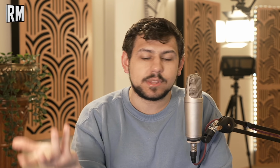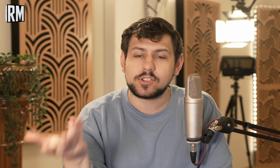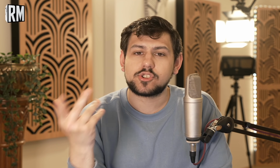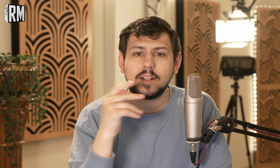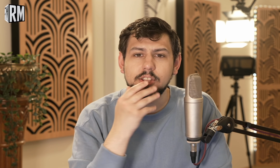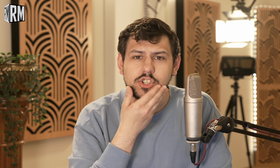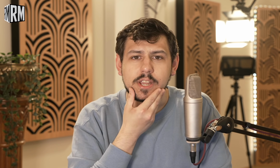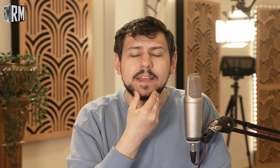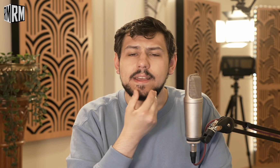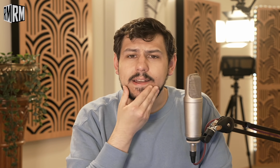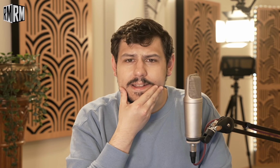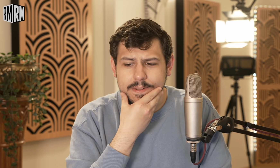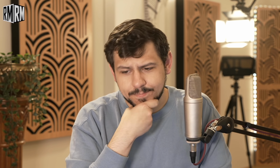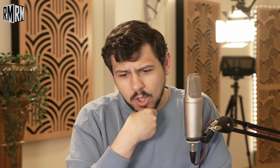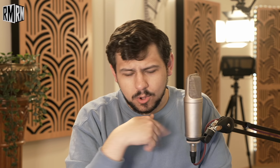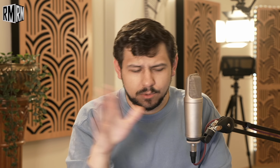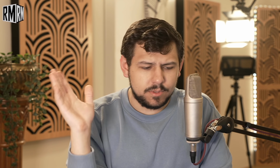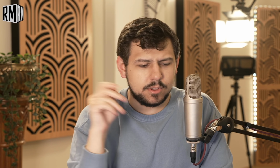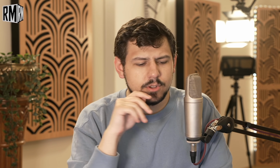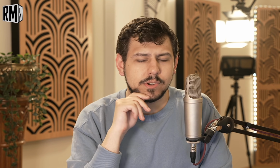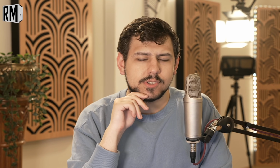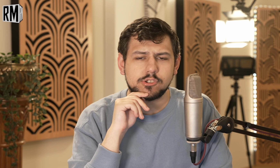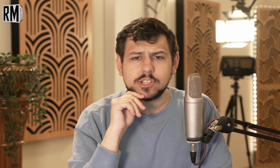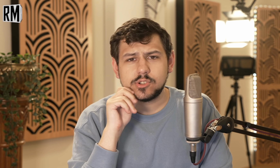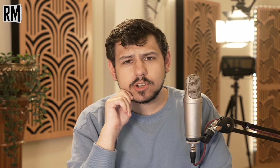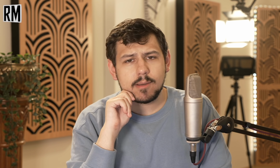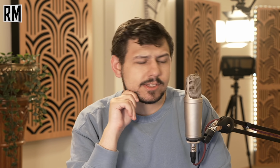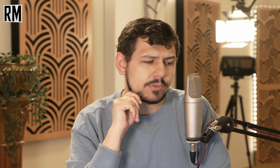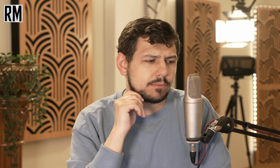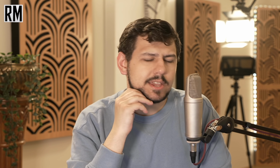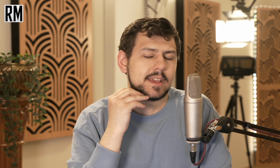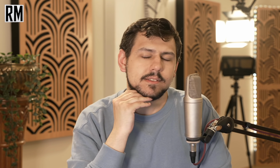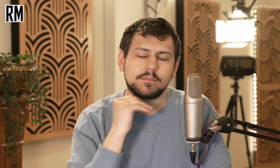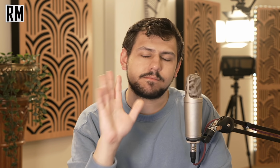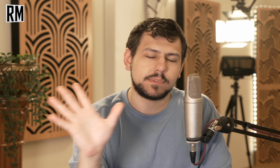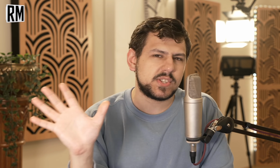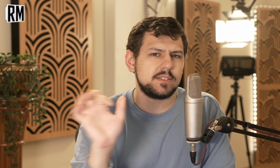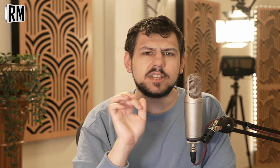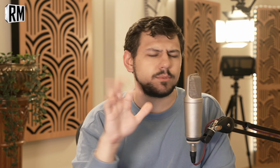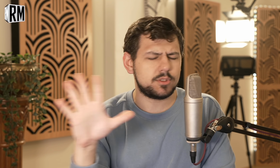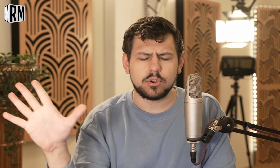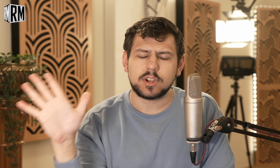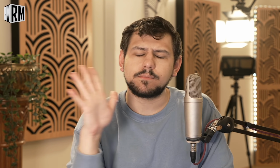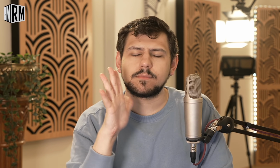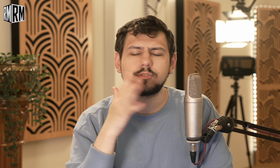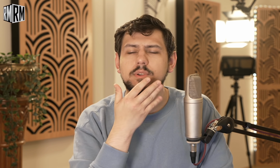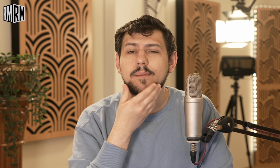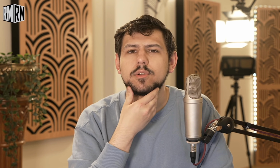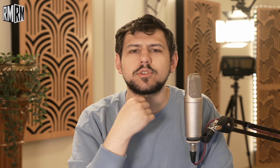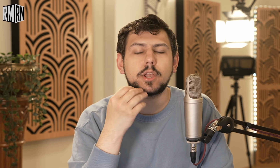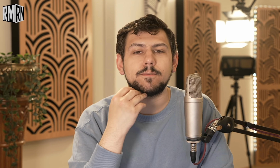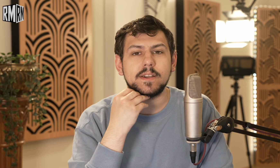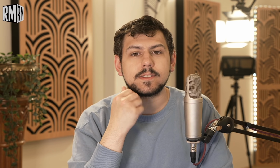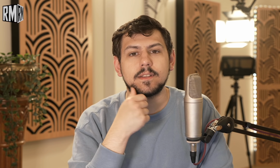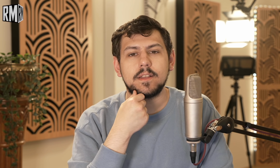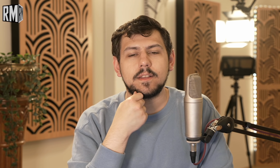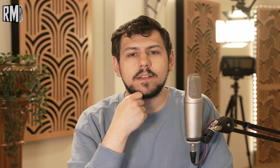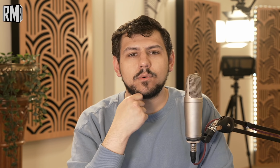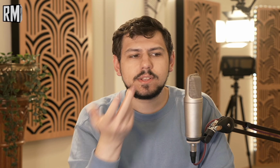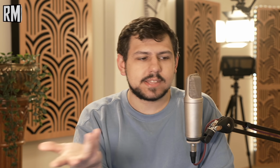know, with this childish, you're a socialist, you're a communist, we can't be seen dealing with you, don't come here, you're not